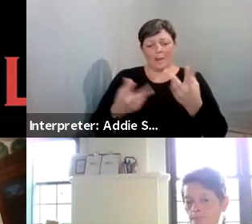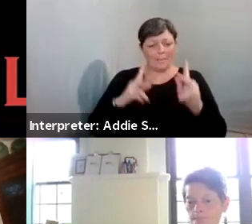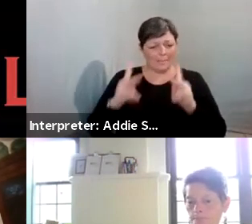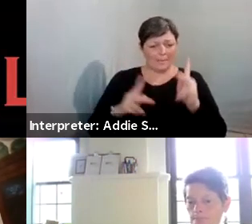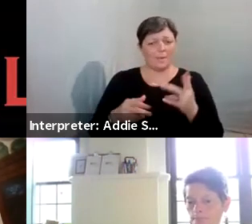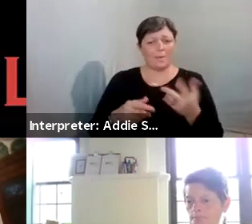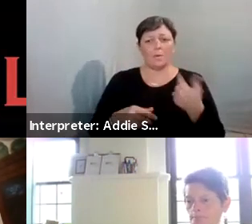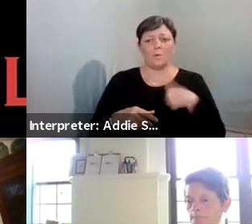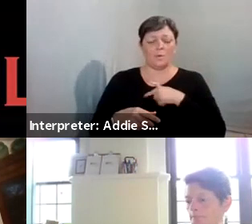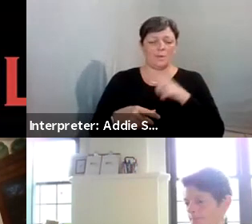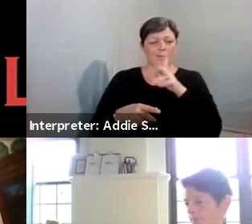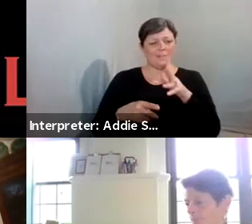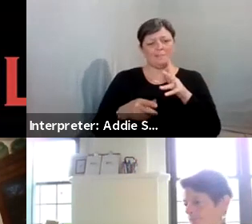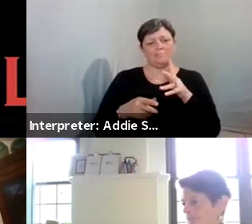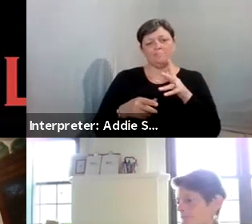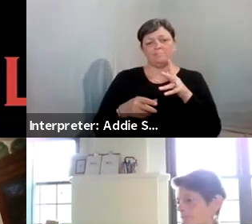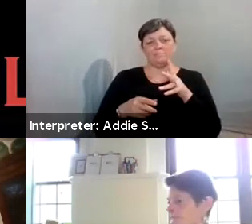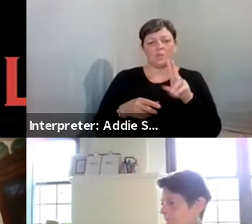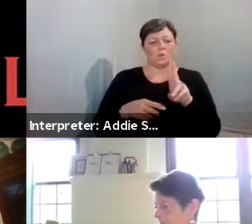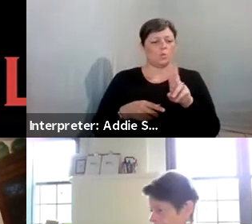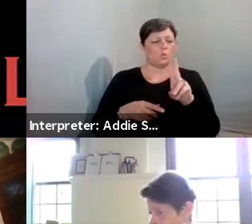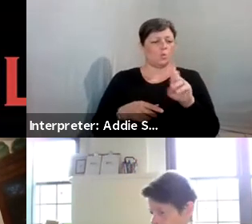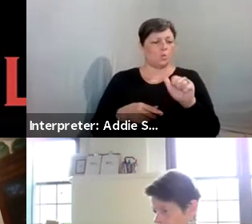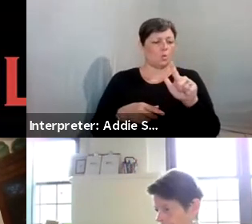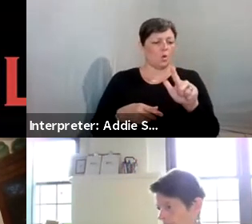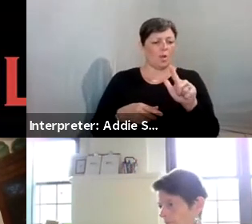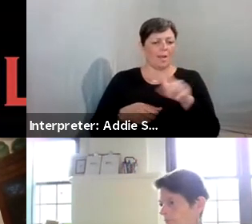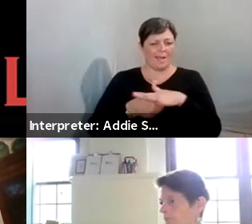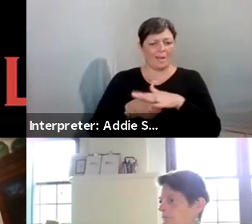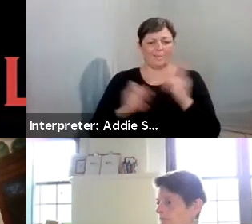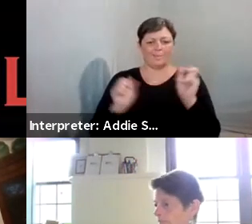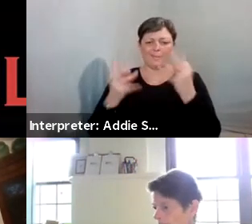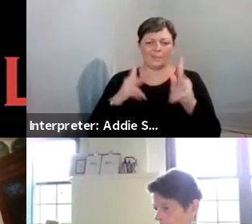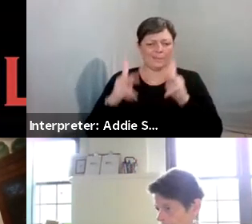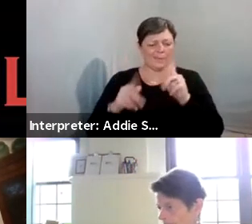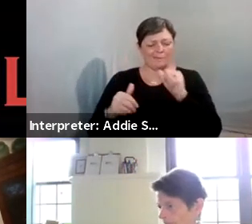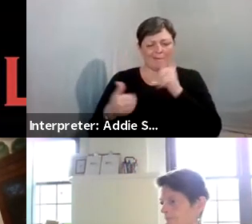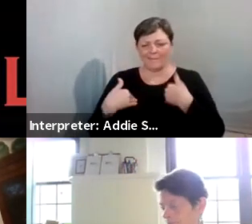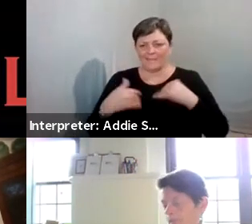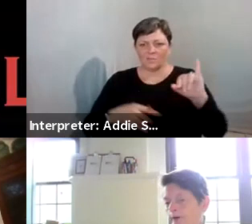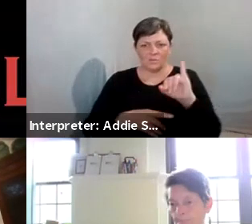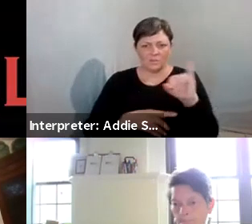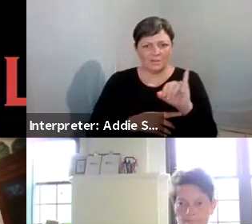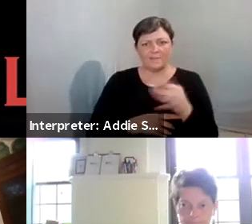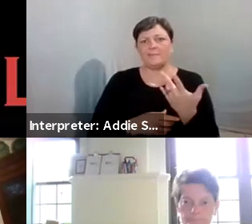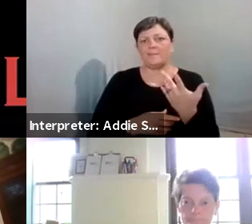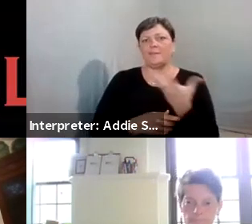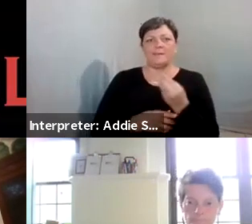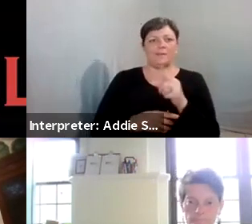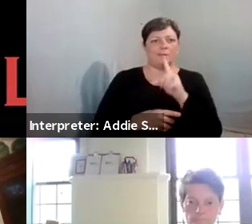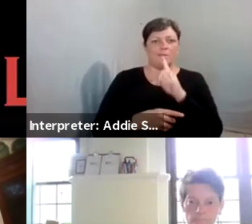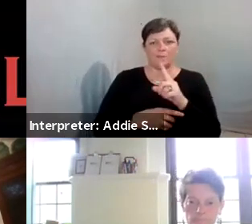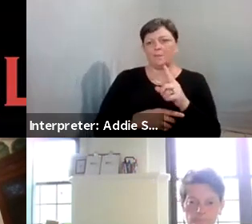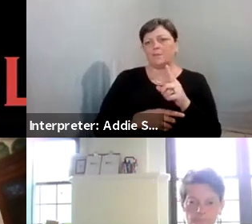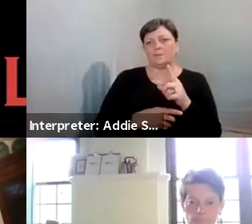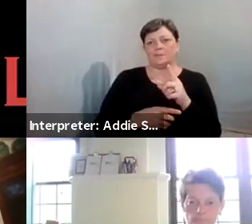kind of a rural area. We have so many people that don't have insurance, and they don't get